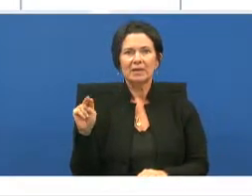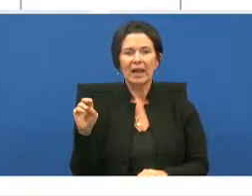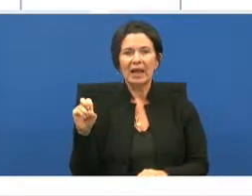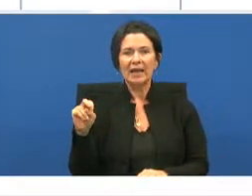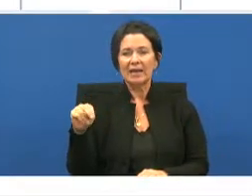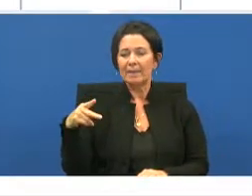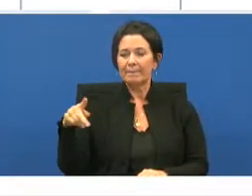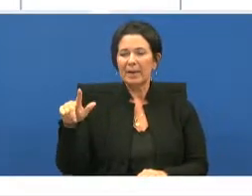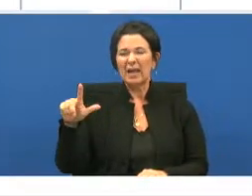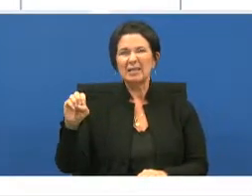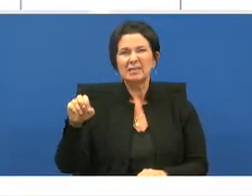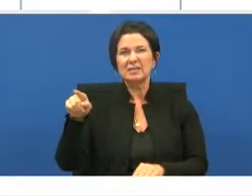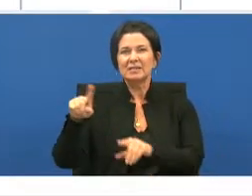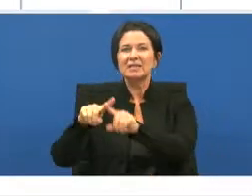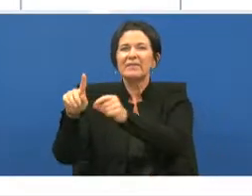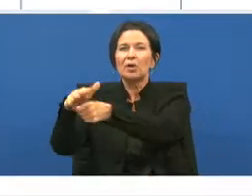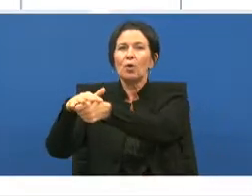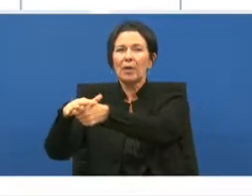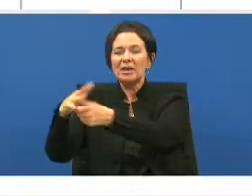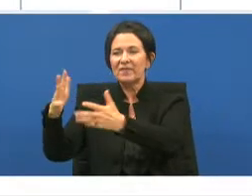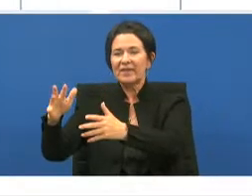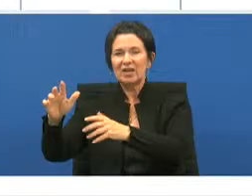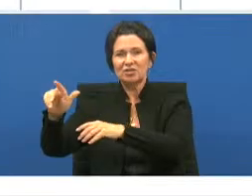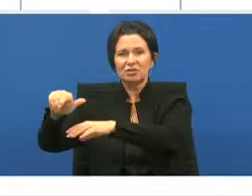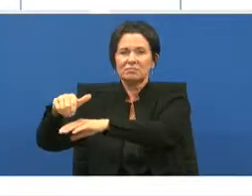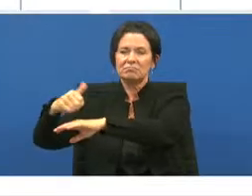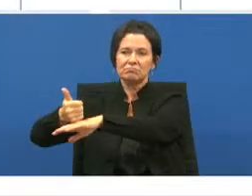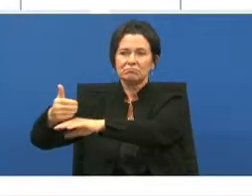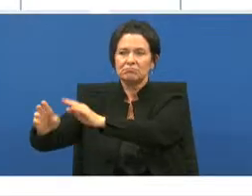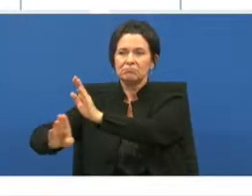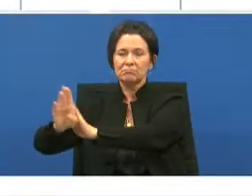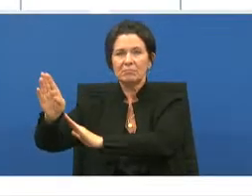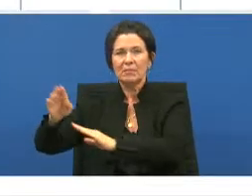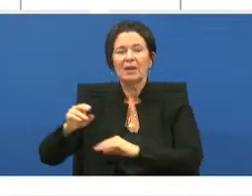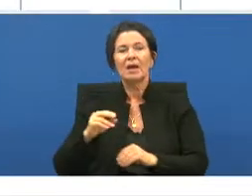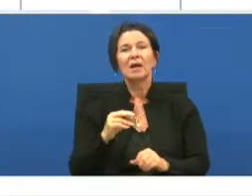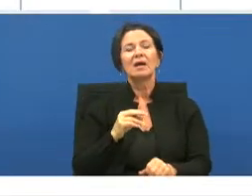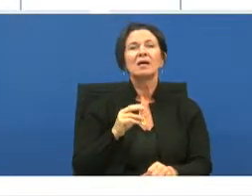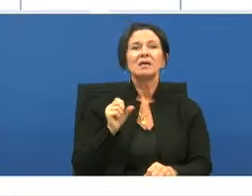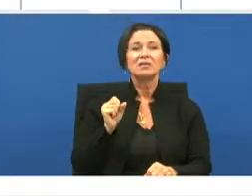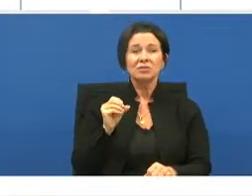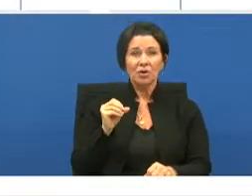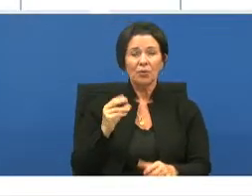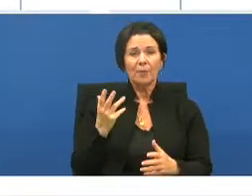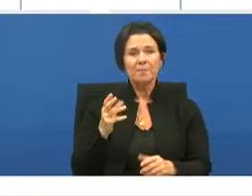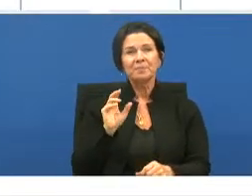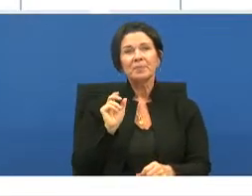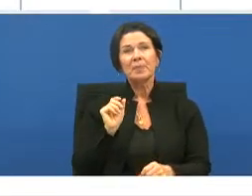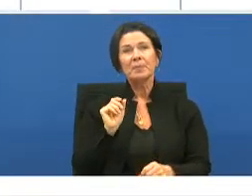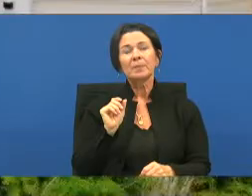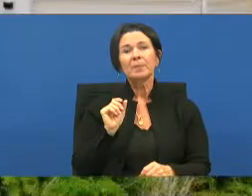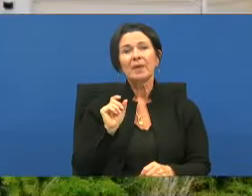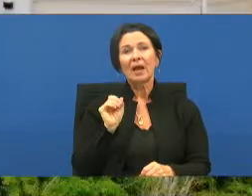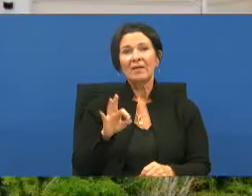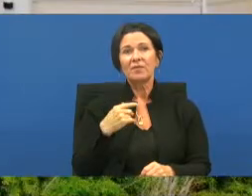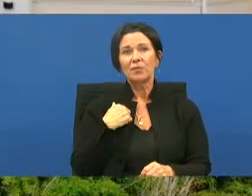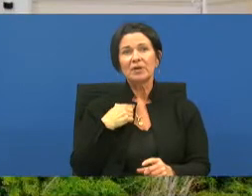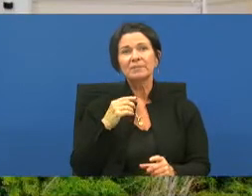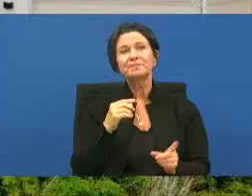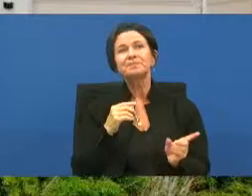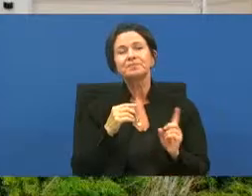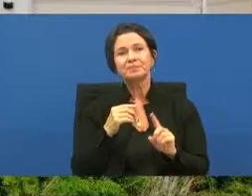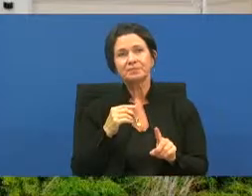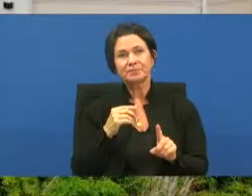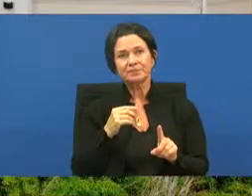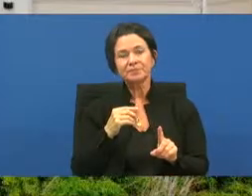experience from the owner side in the public, private, not-for-profit sectors. So if we could advance to the next